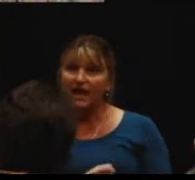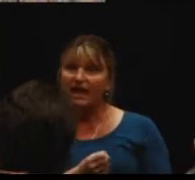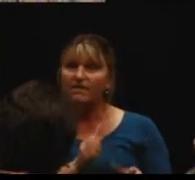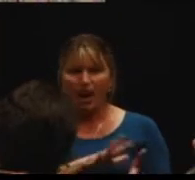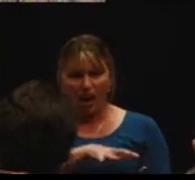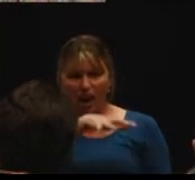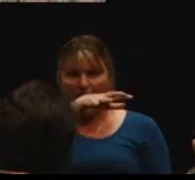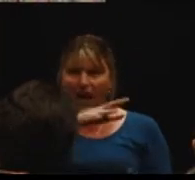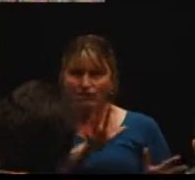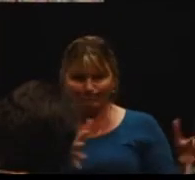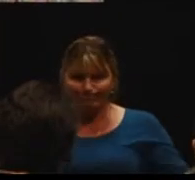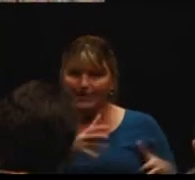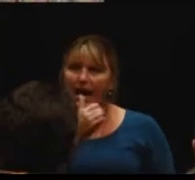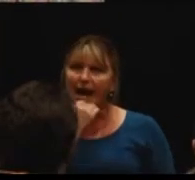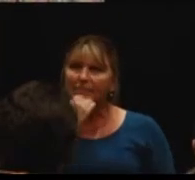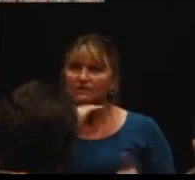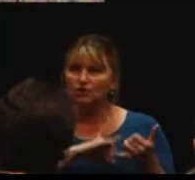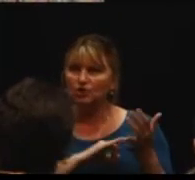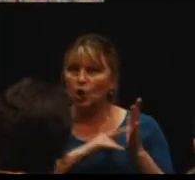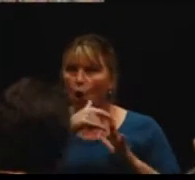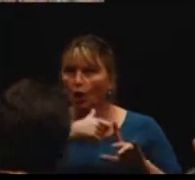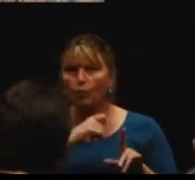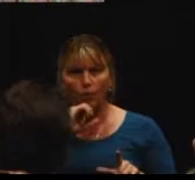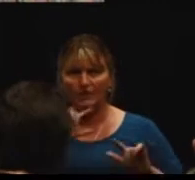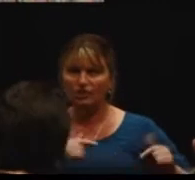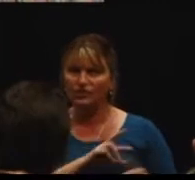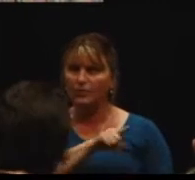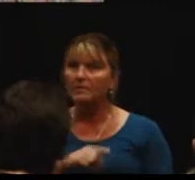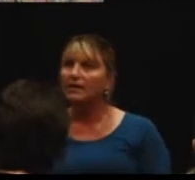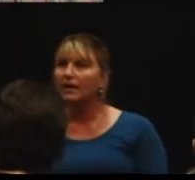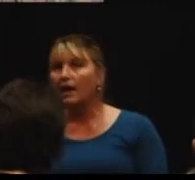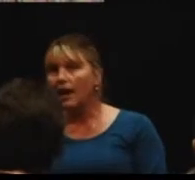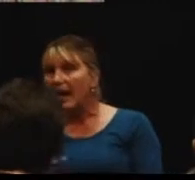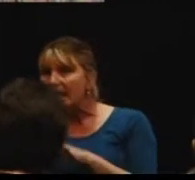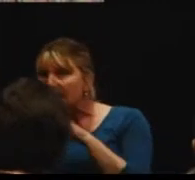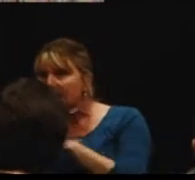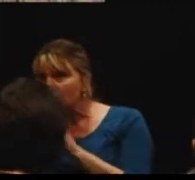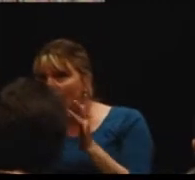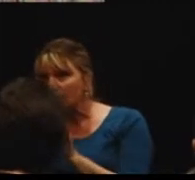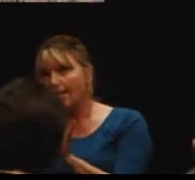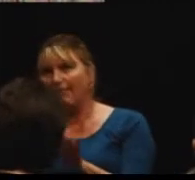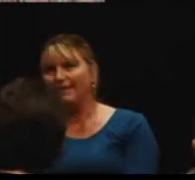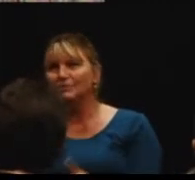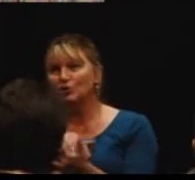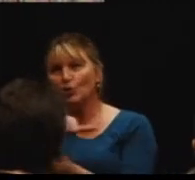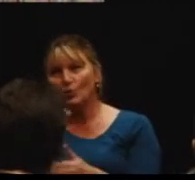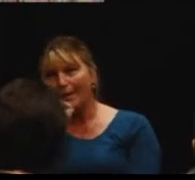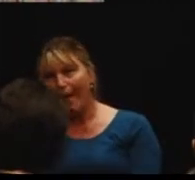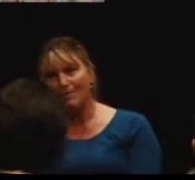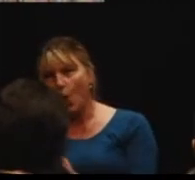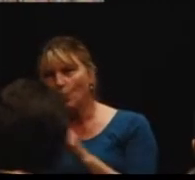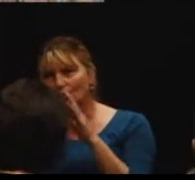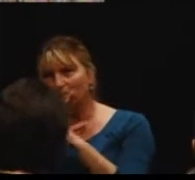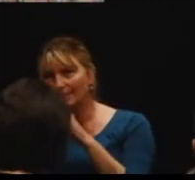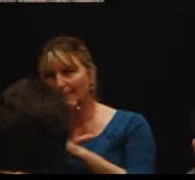they're going to be really challenged. Secret crap service, there's no secrets on the internet, as Judge Harvey told us, especially with social media, and